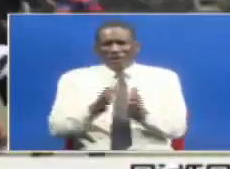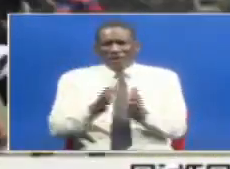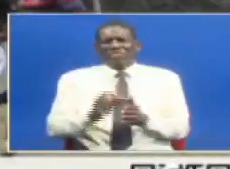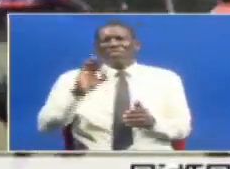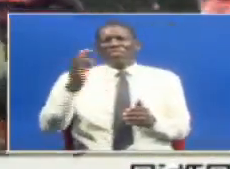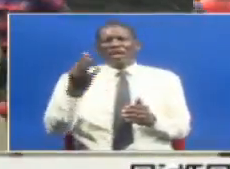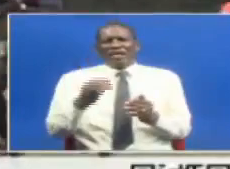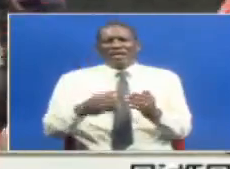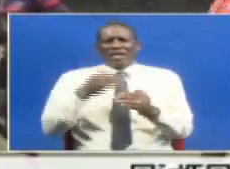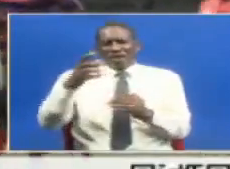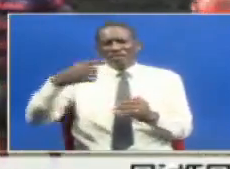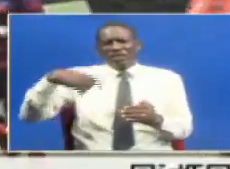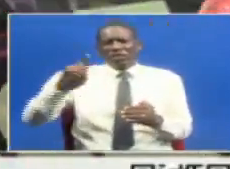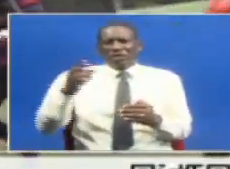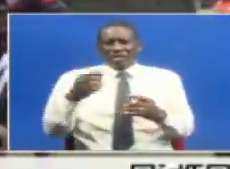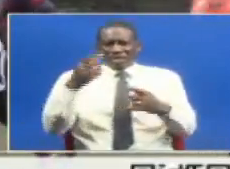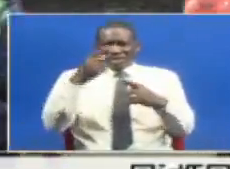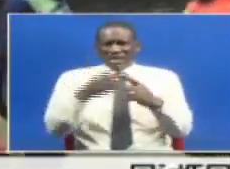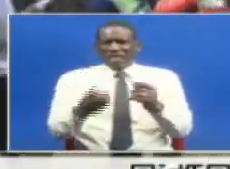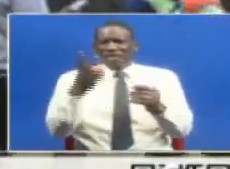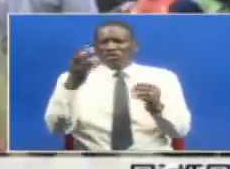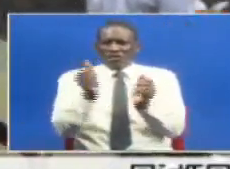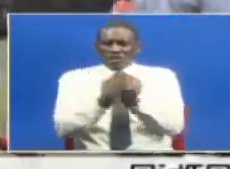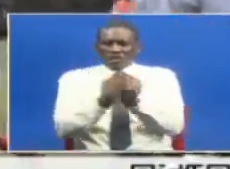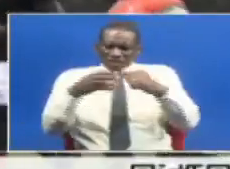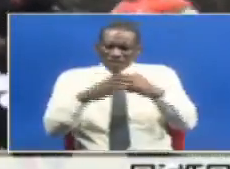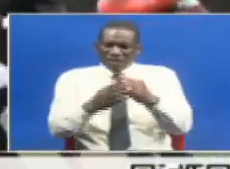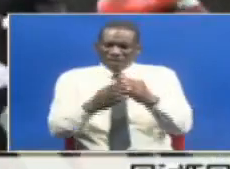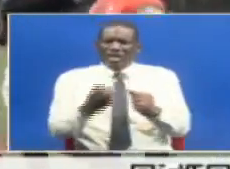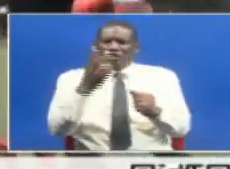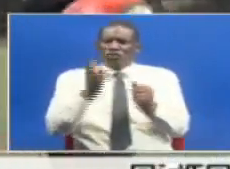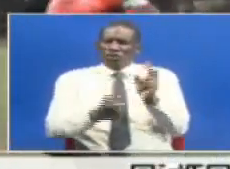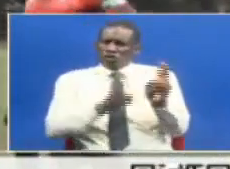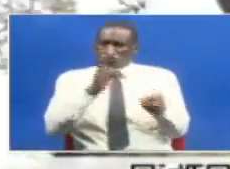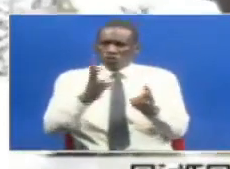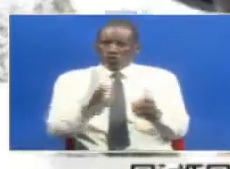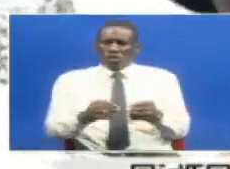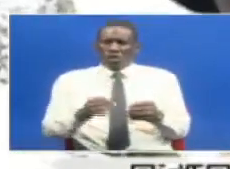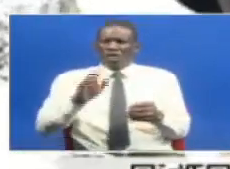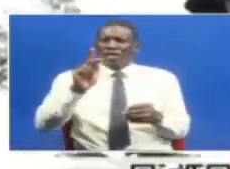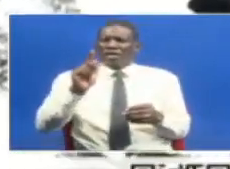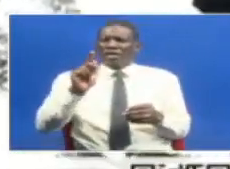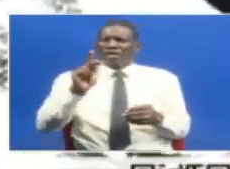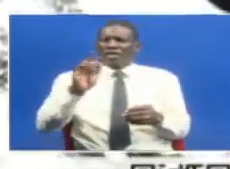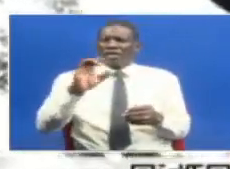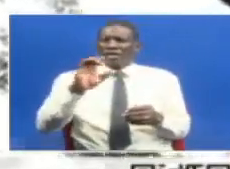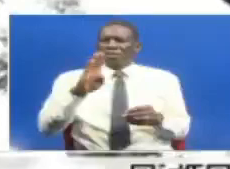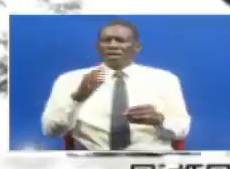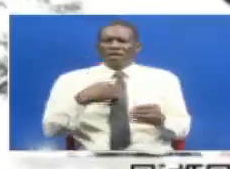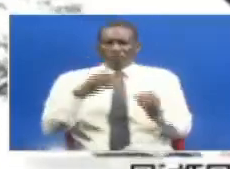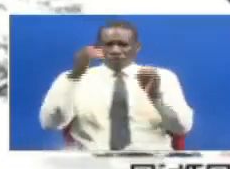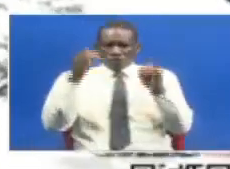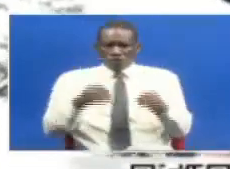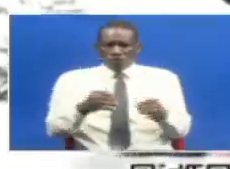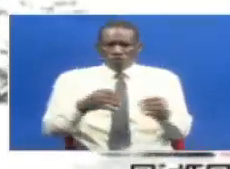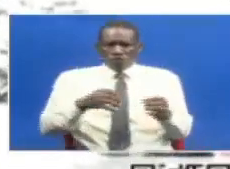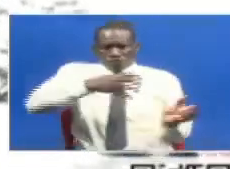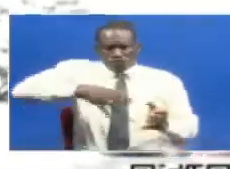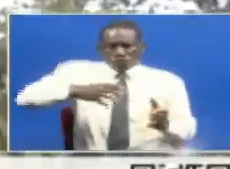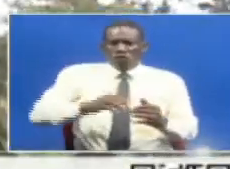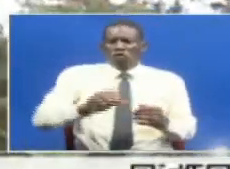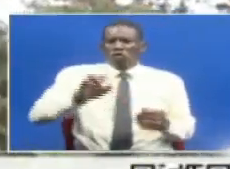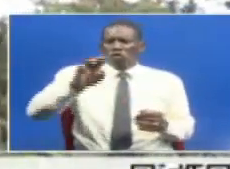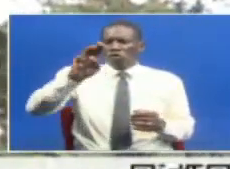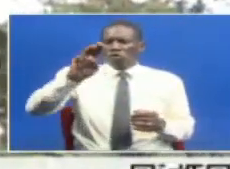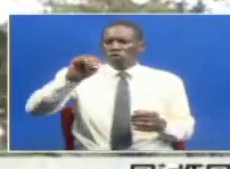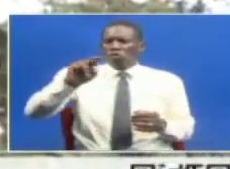kushinda makala ya mwaka 2019 na 2022. Wanabenki wamewasajili Willite Mususi kutoka Kenya Harlequins na Nico